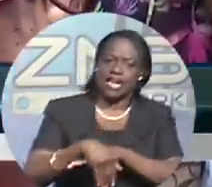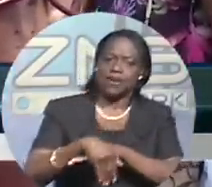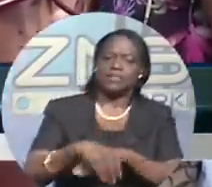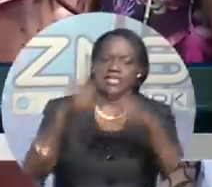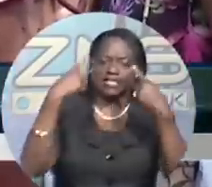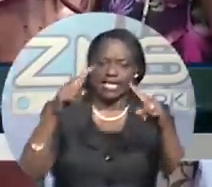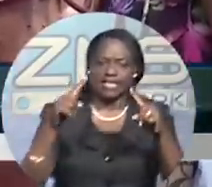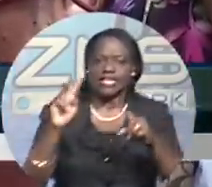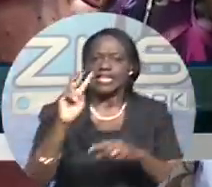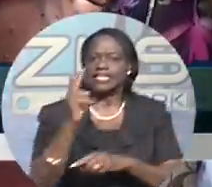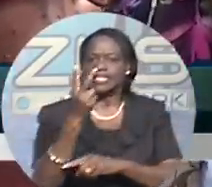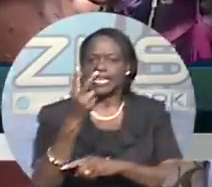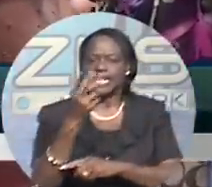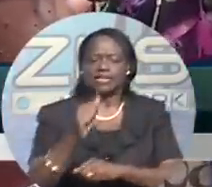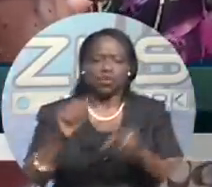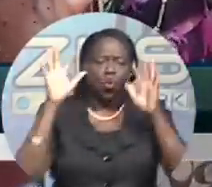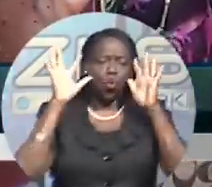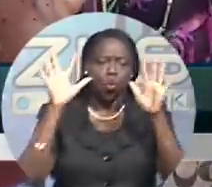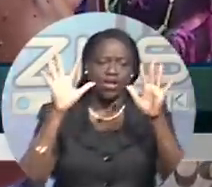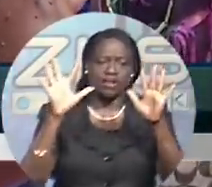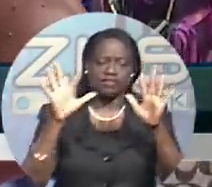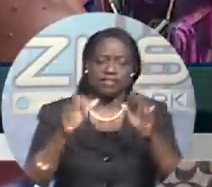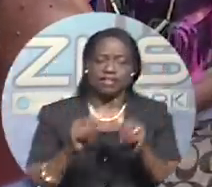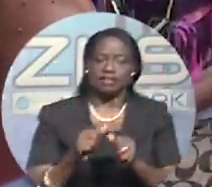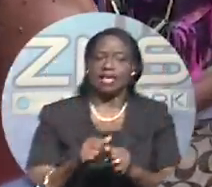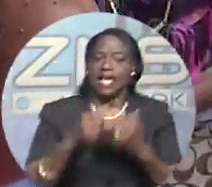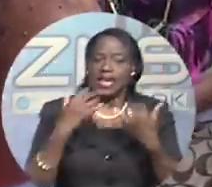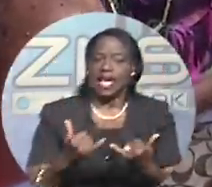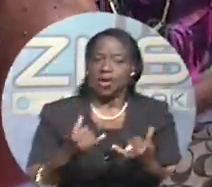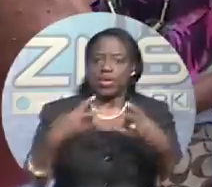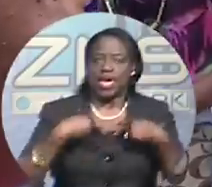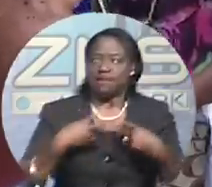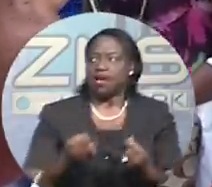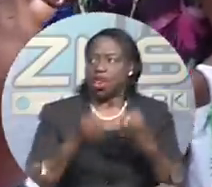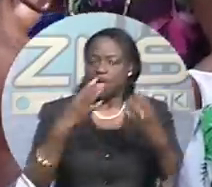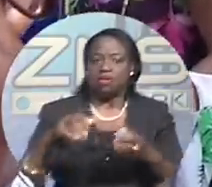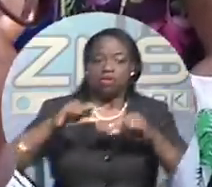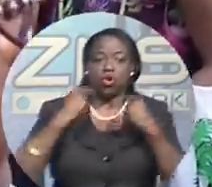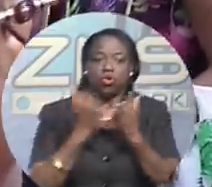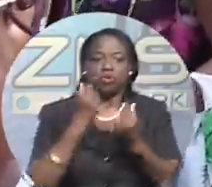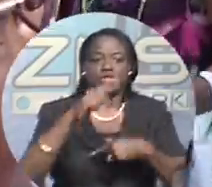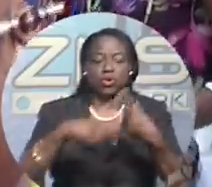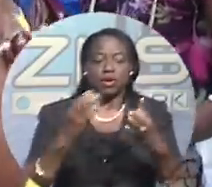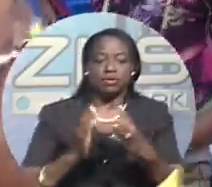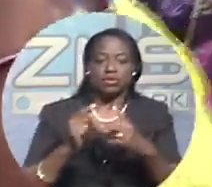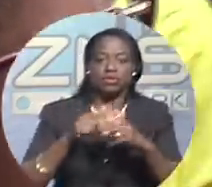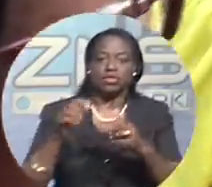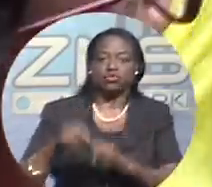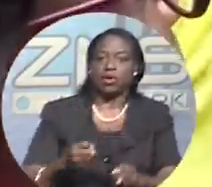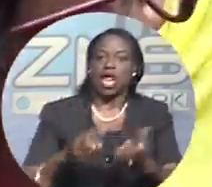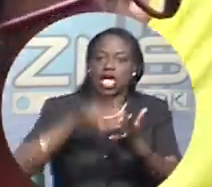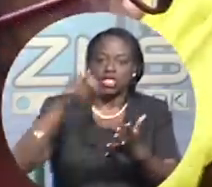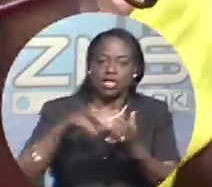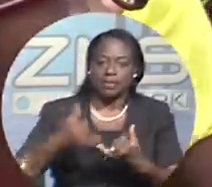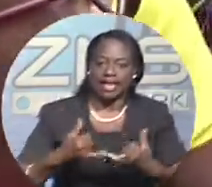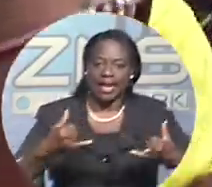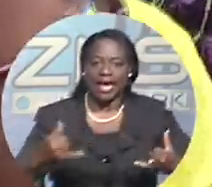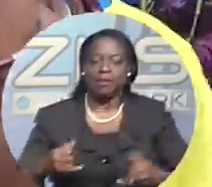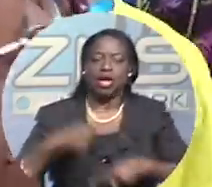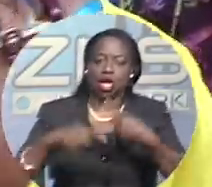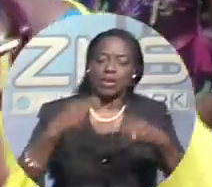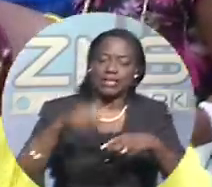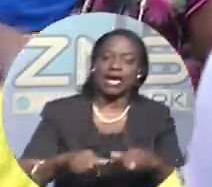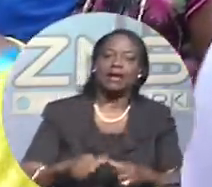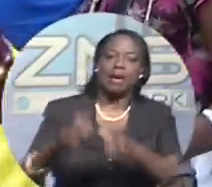with the concert. And now we have road fever here with all the groups going down the road. You got to jump in the line. It's going down. Bahamas Junkanoo Carnival